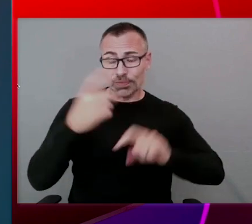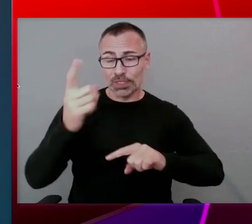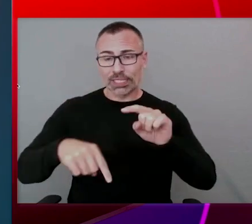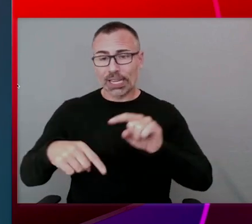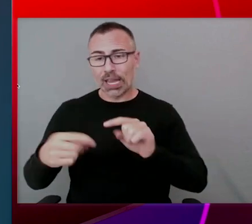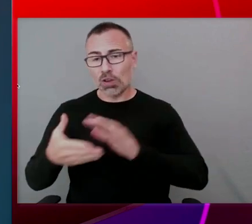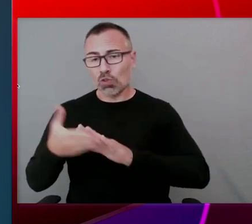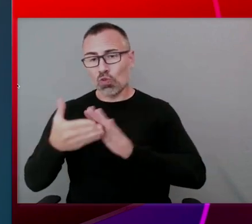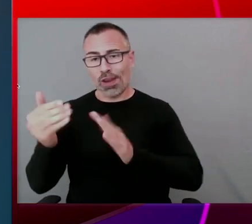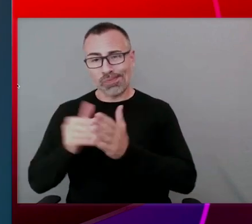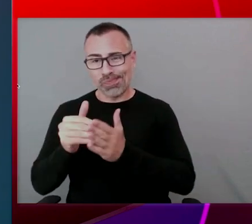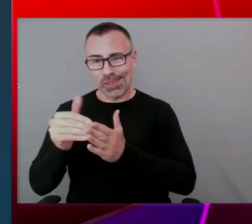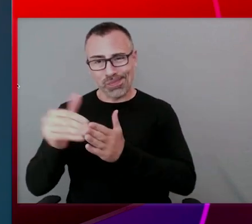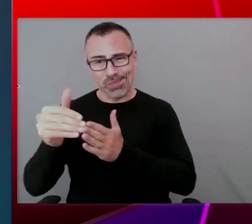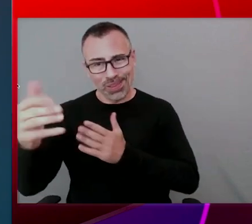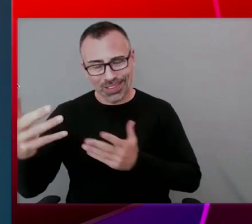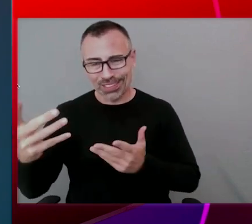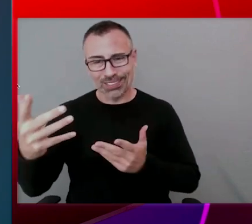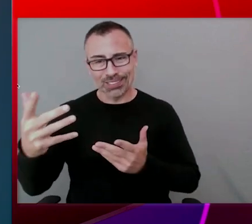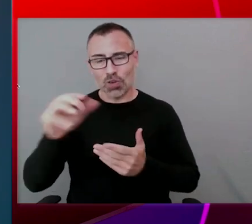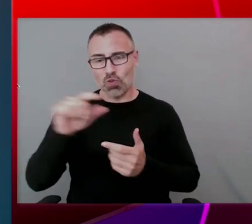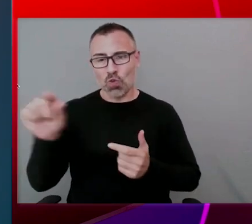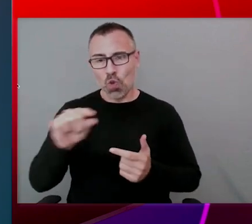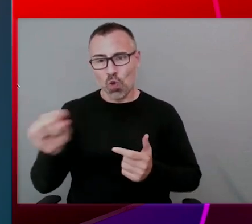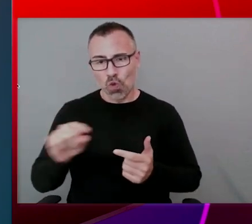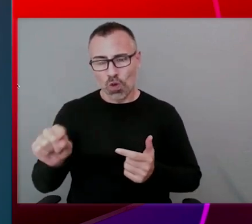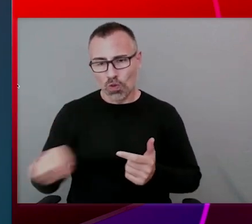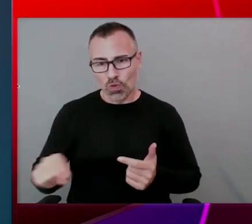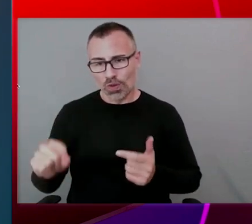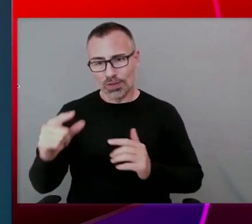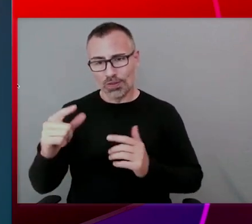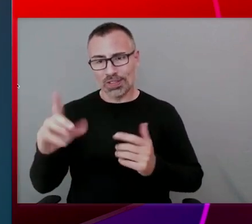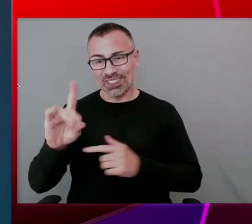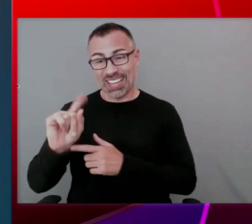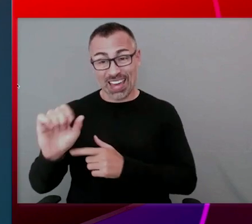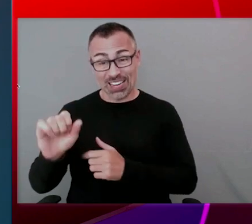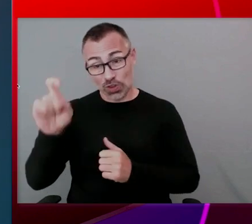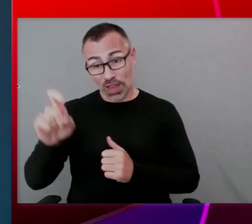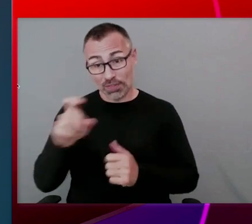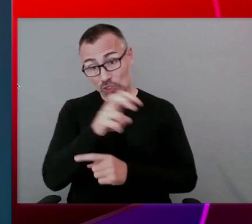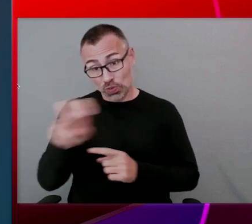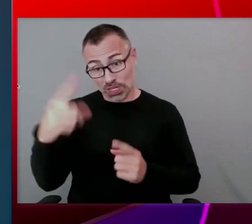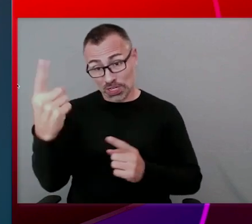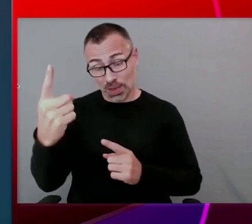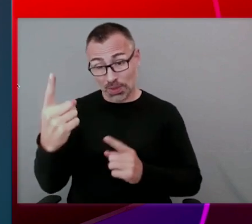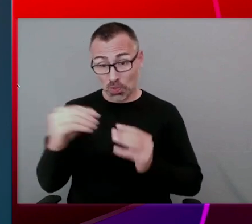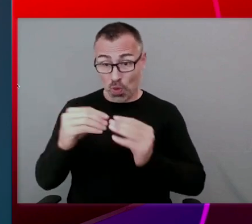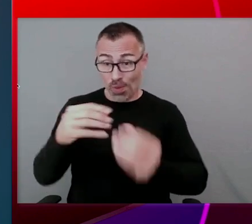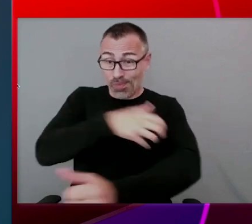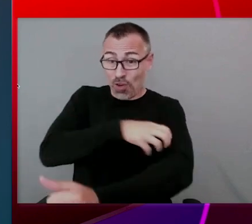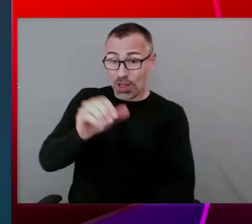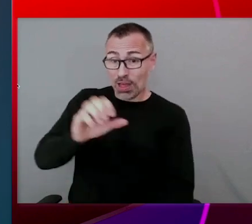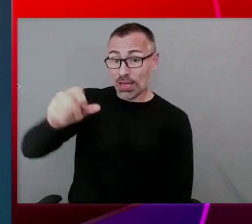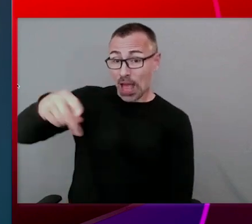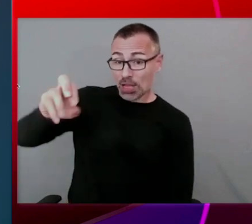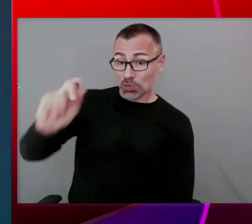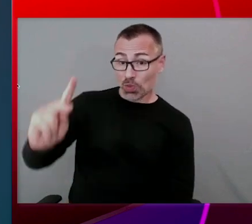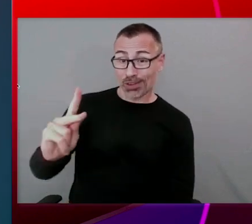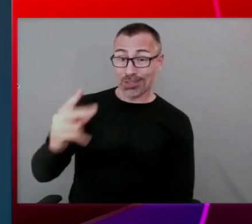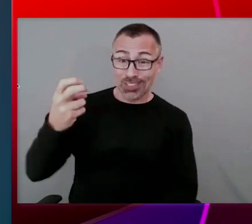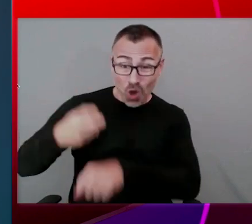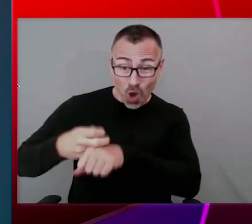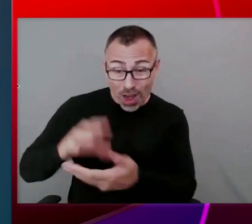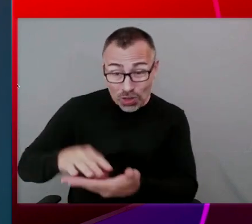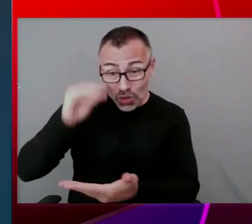of data. So you normally have to switch to something more powerful like Spark, which is difficult to learn and to maintain. And then finally, it's difficult to